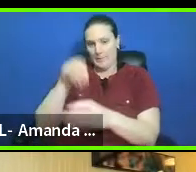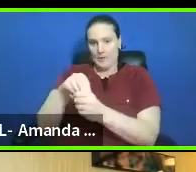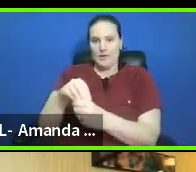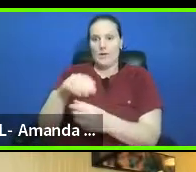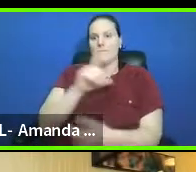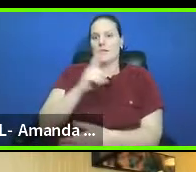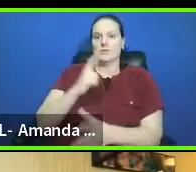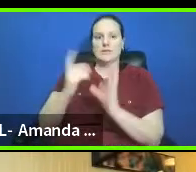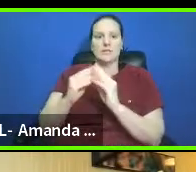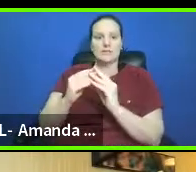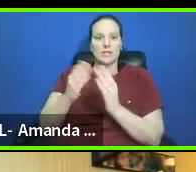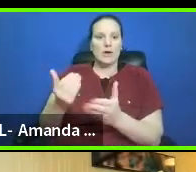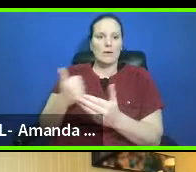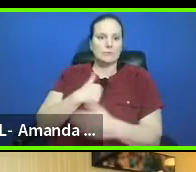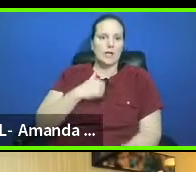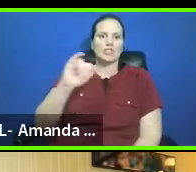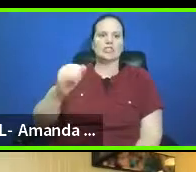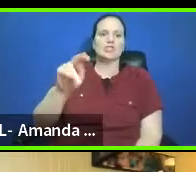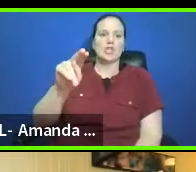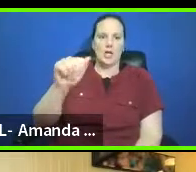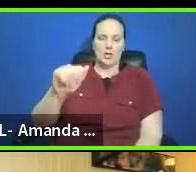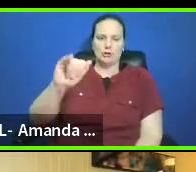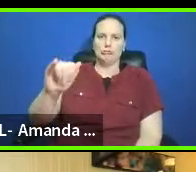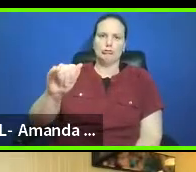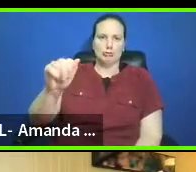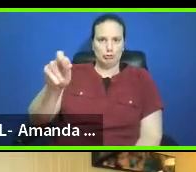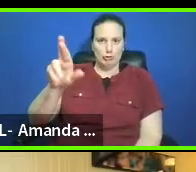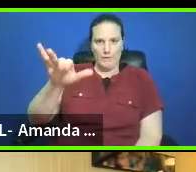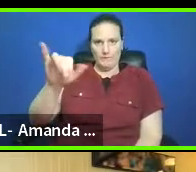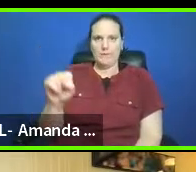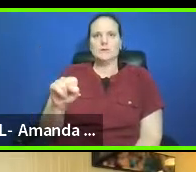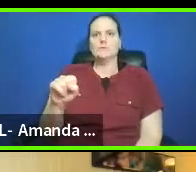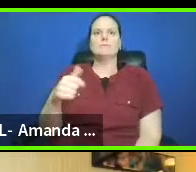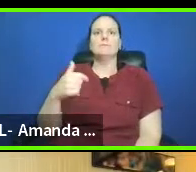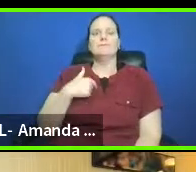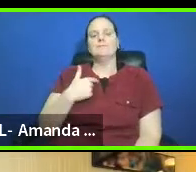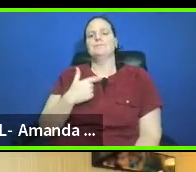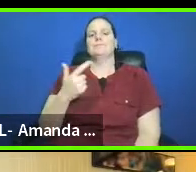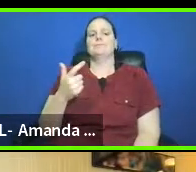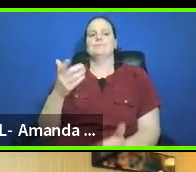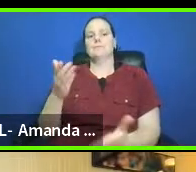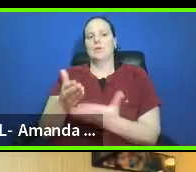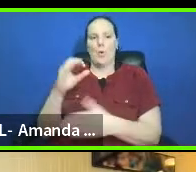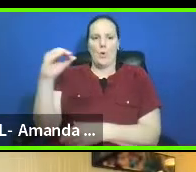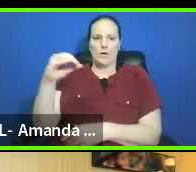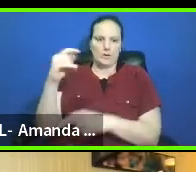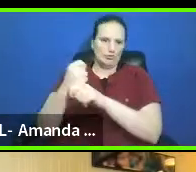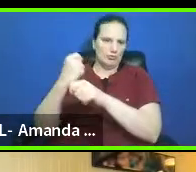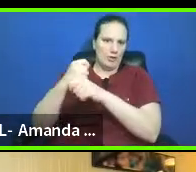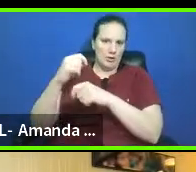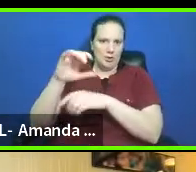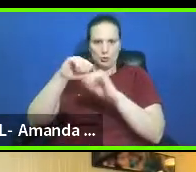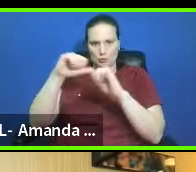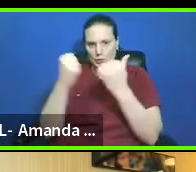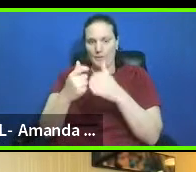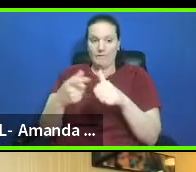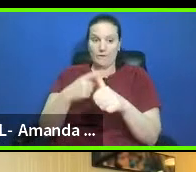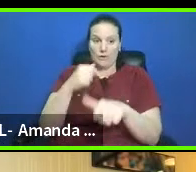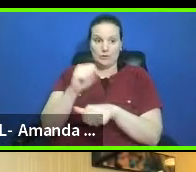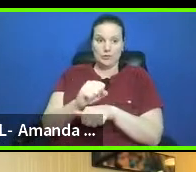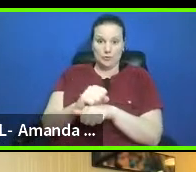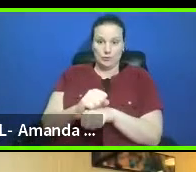I apologize to you. I'm Jana Jarvis, President and CEO of the Oregon Trucking Association. And my first